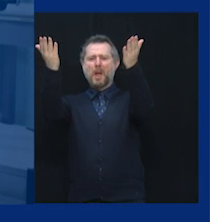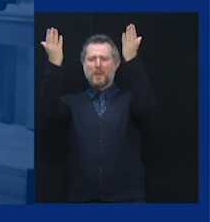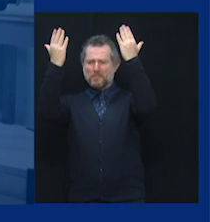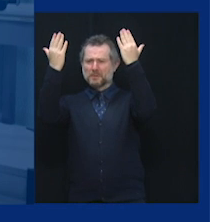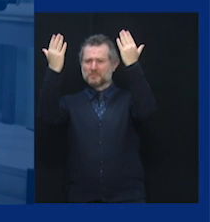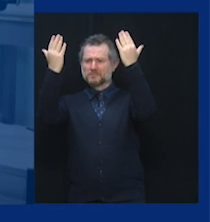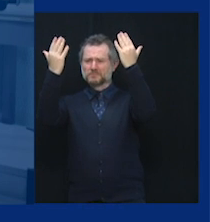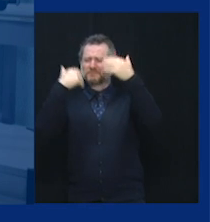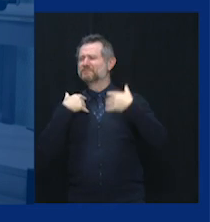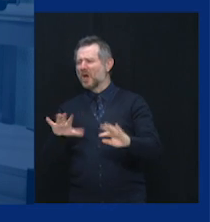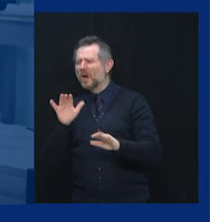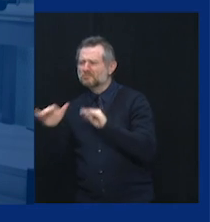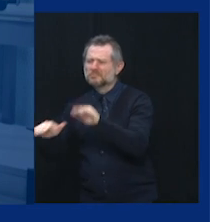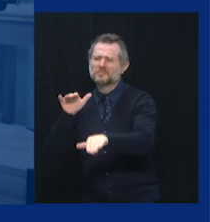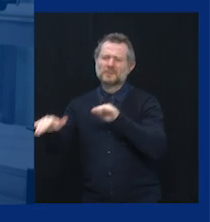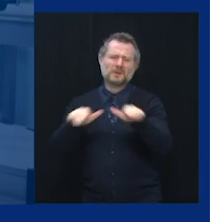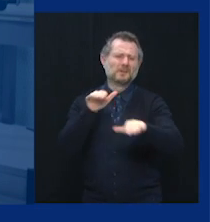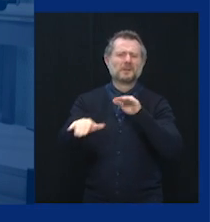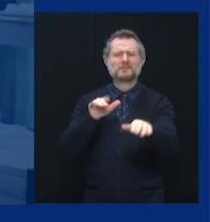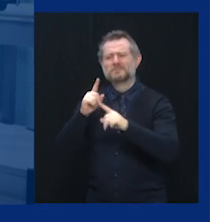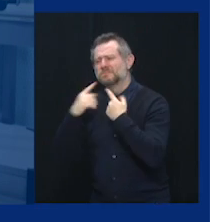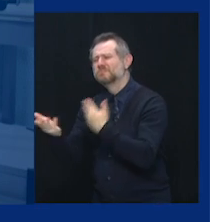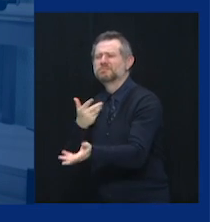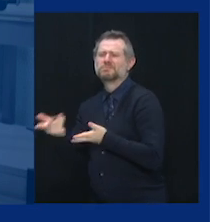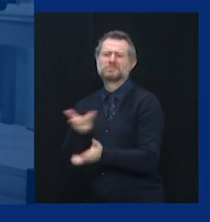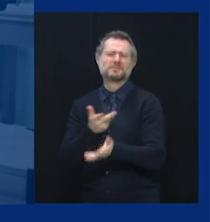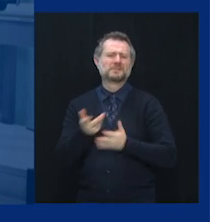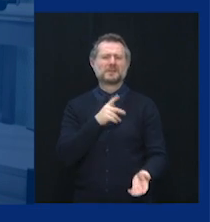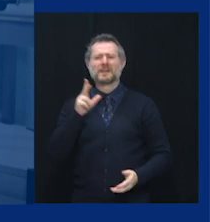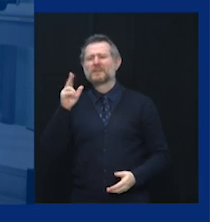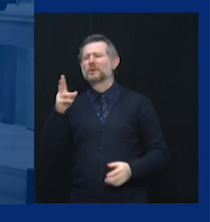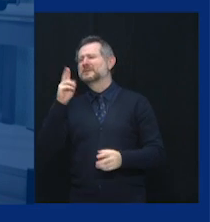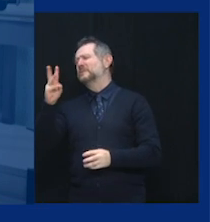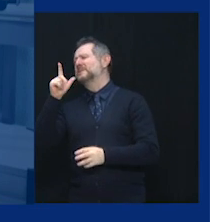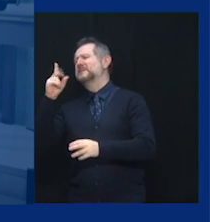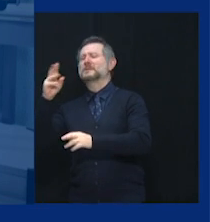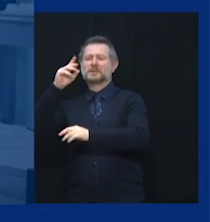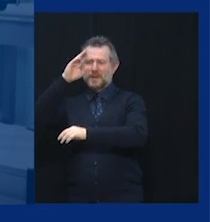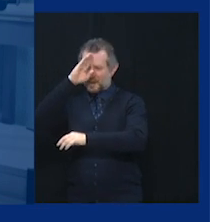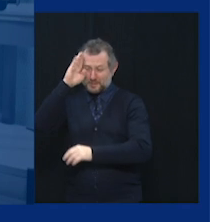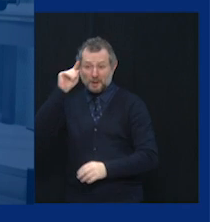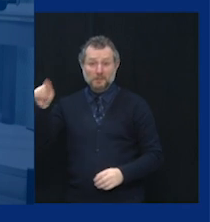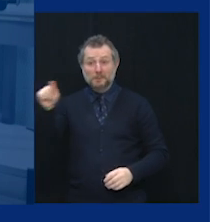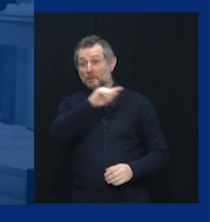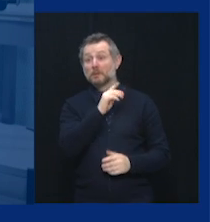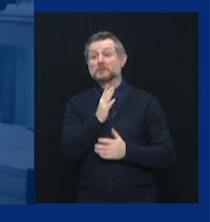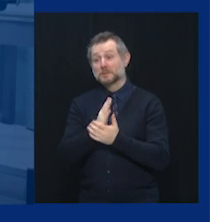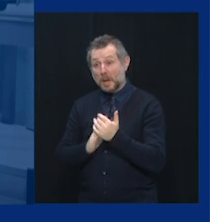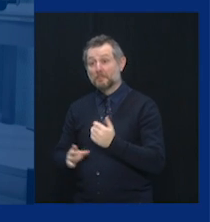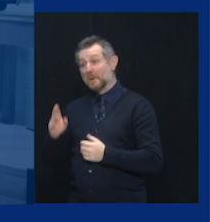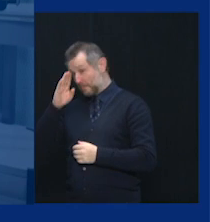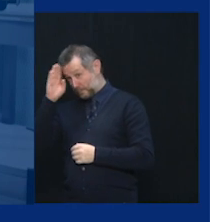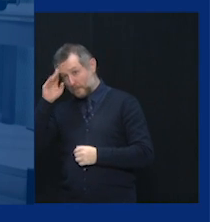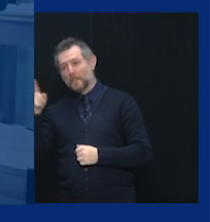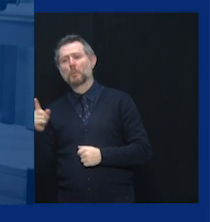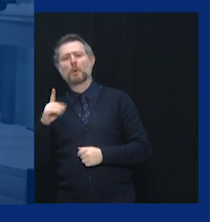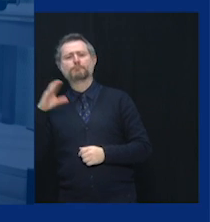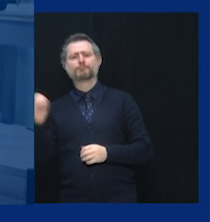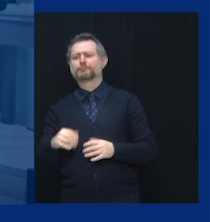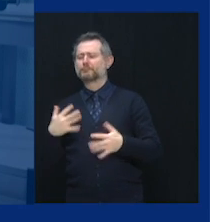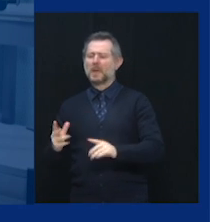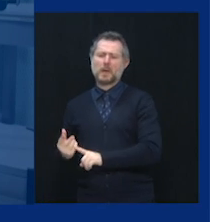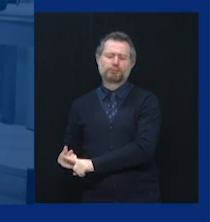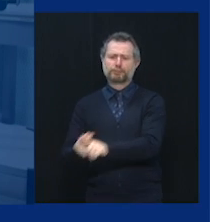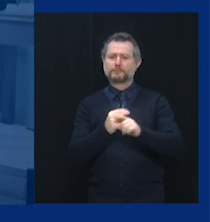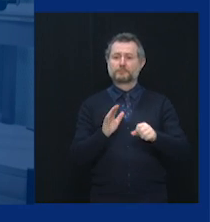of hospitals. There is a broad disparity. Some are at 100%. Some are at 50%.